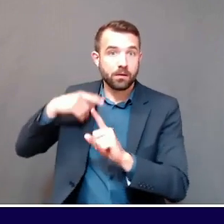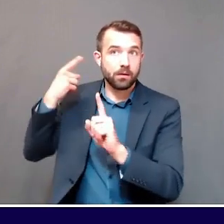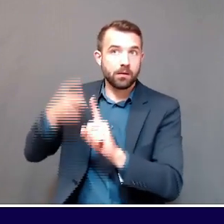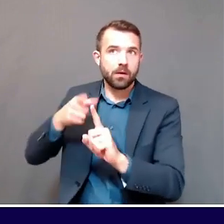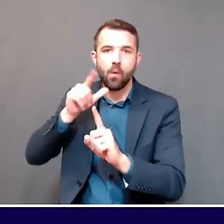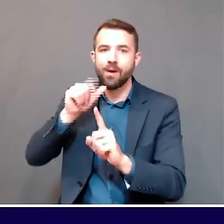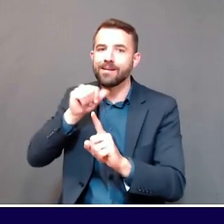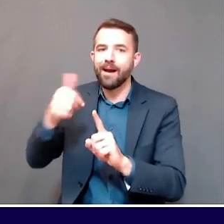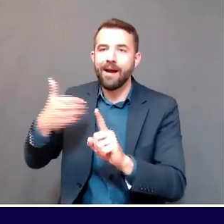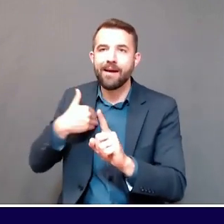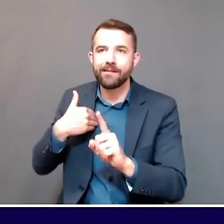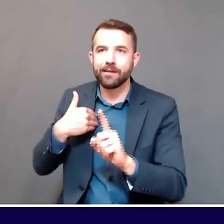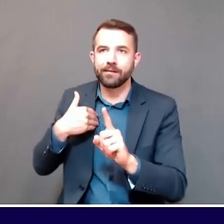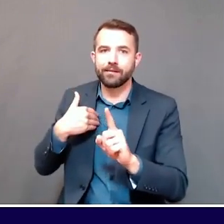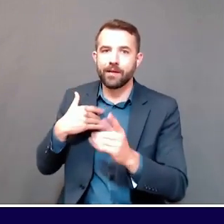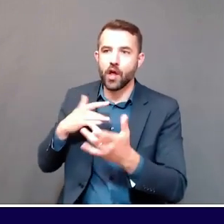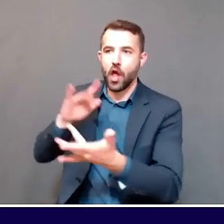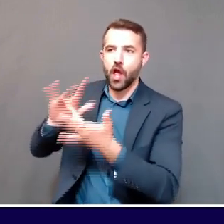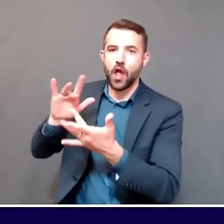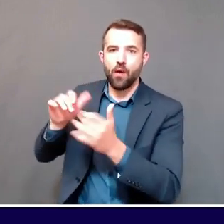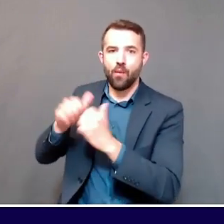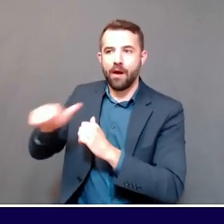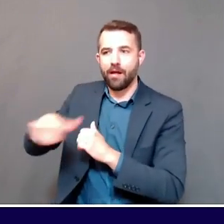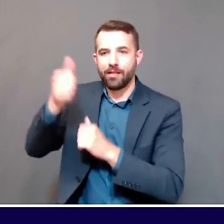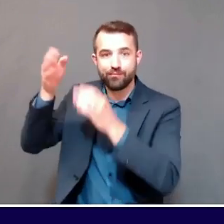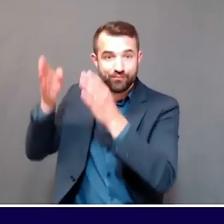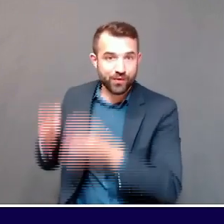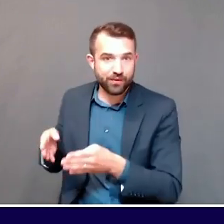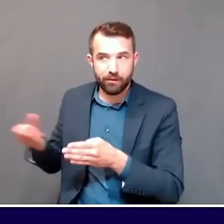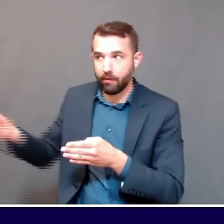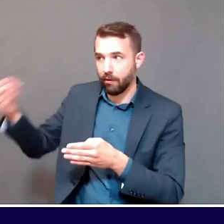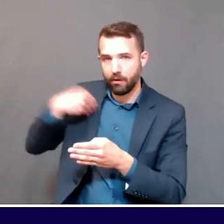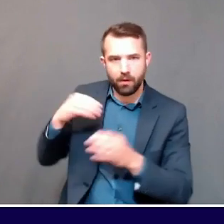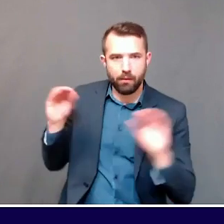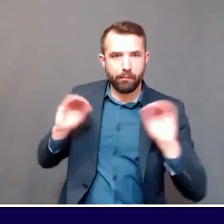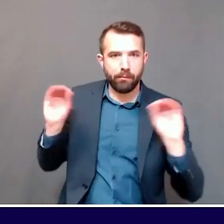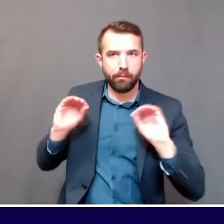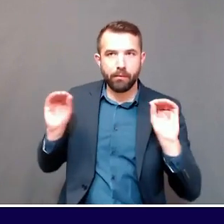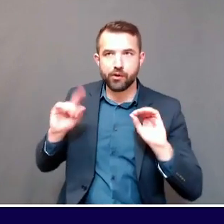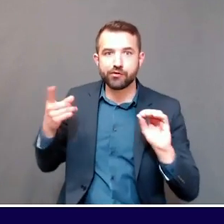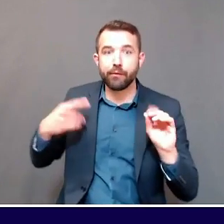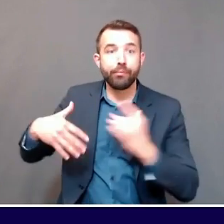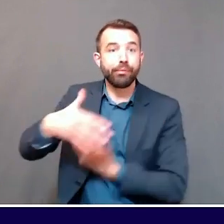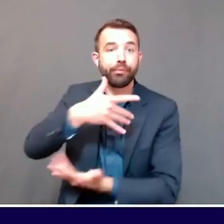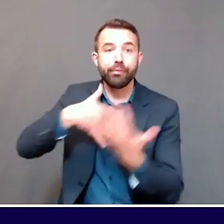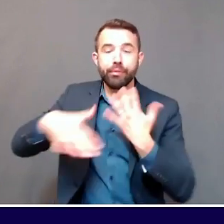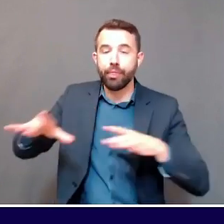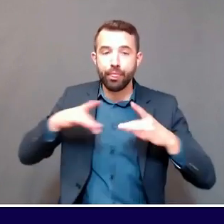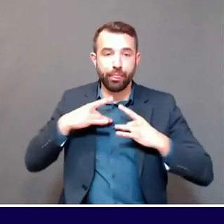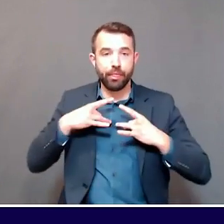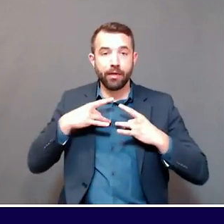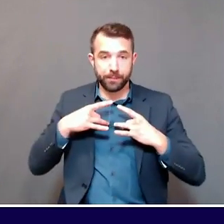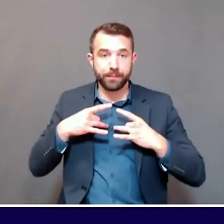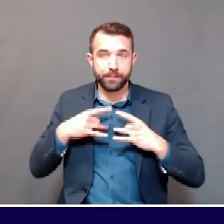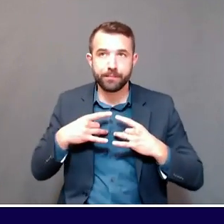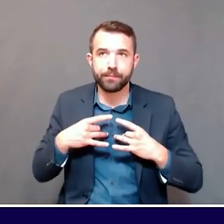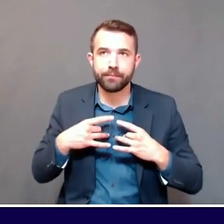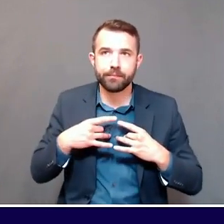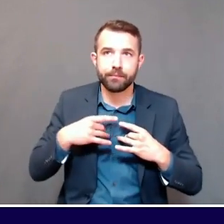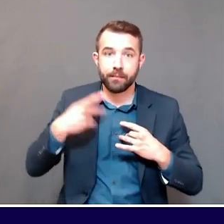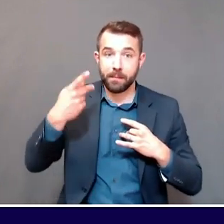tested positive, nor have they traveled to a hotspot, right? So with Penobscot County, are they still on the community transmission list? And